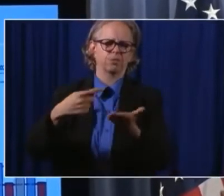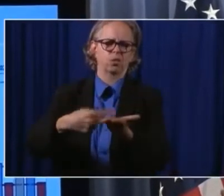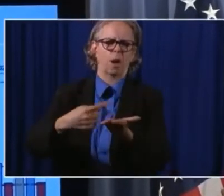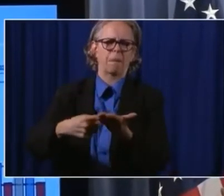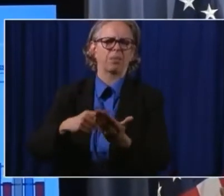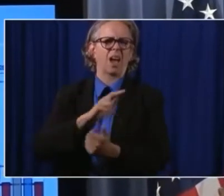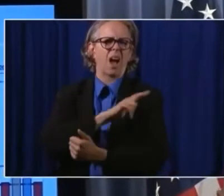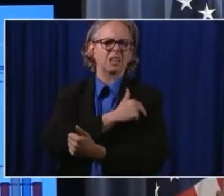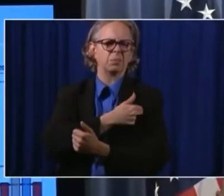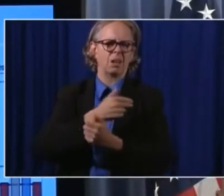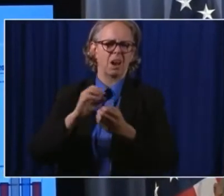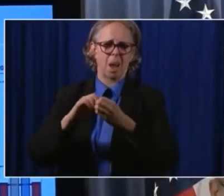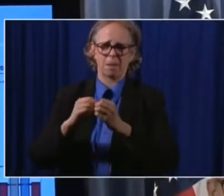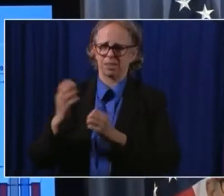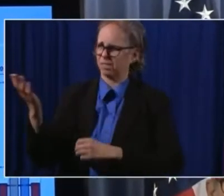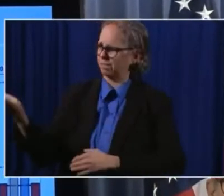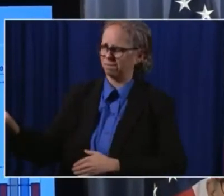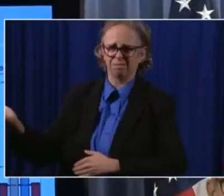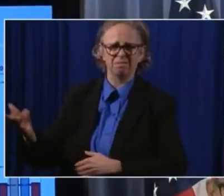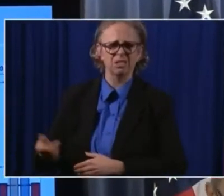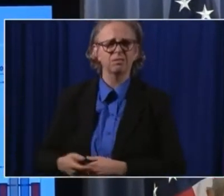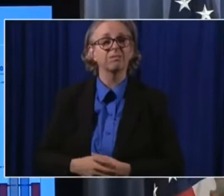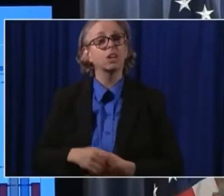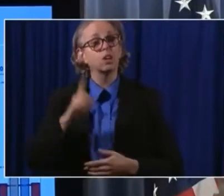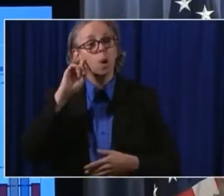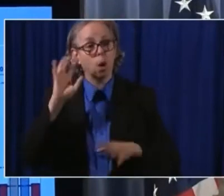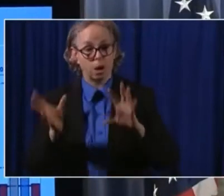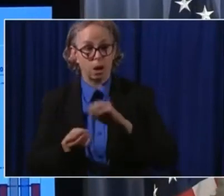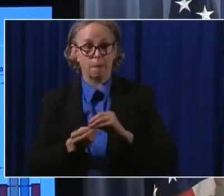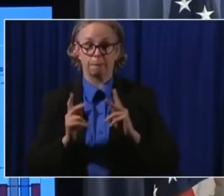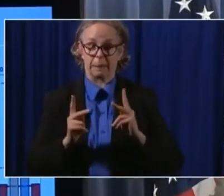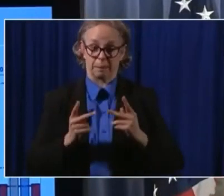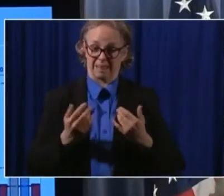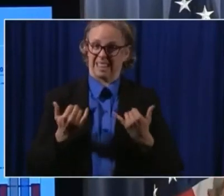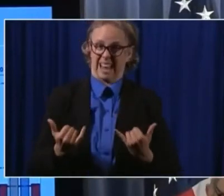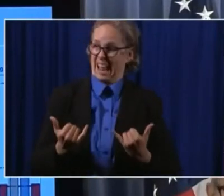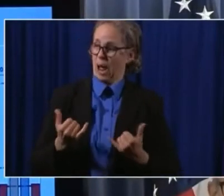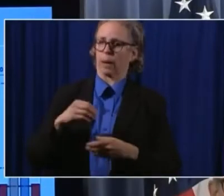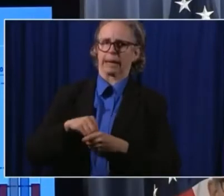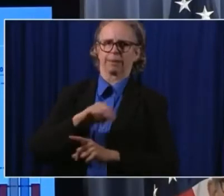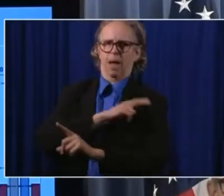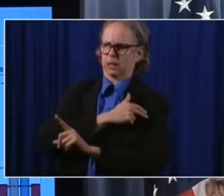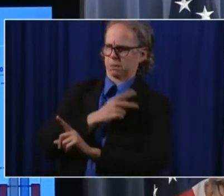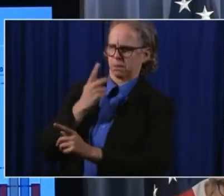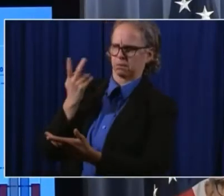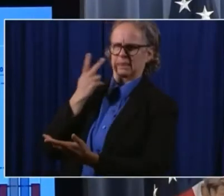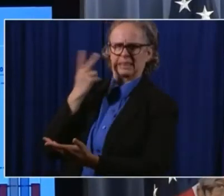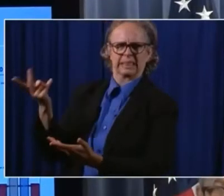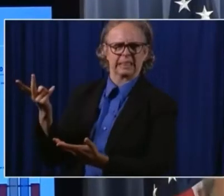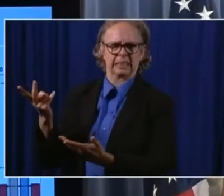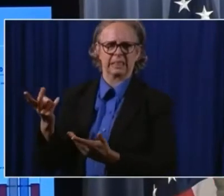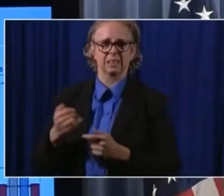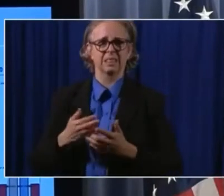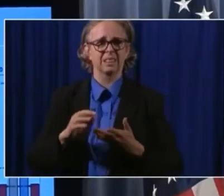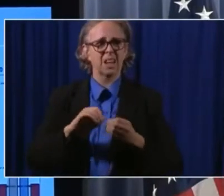hospitals. We'll continue to see an increase. The chart shows an increase from